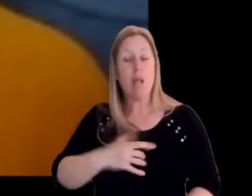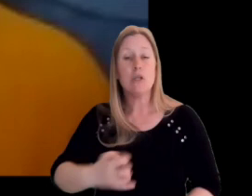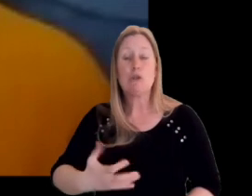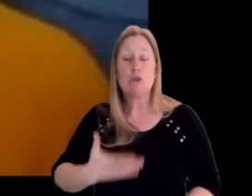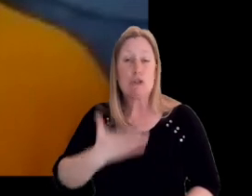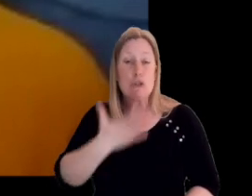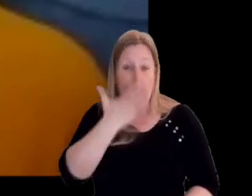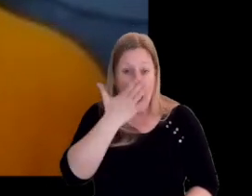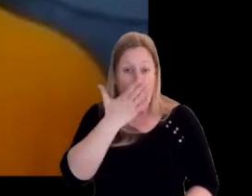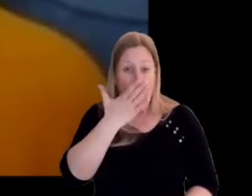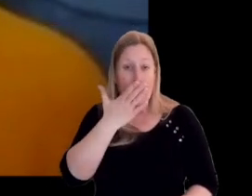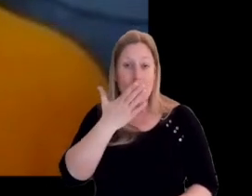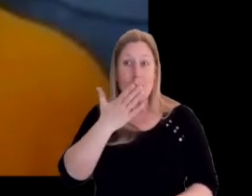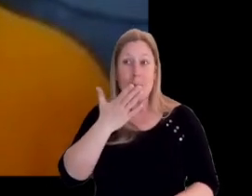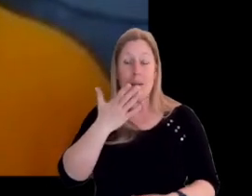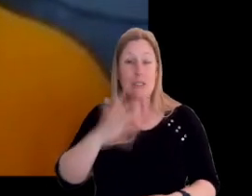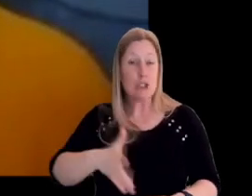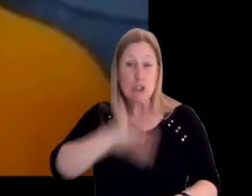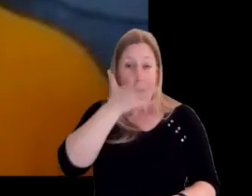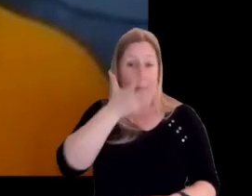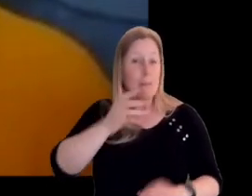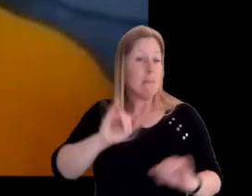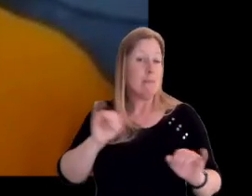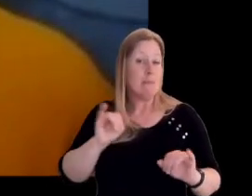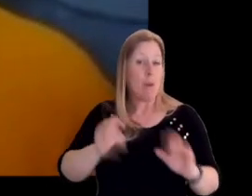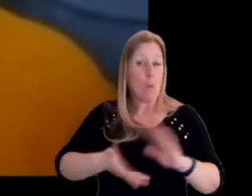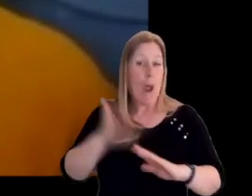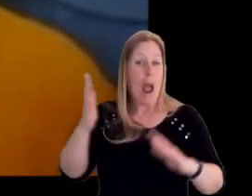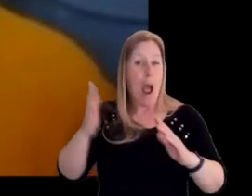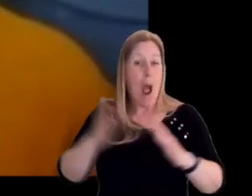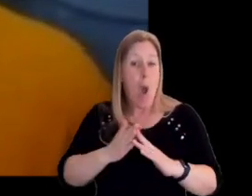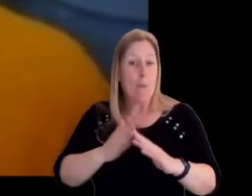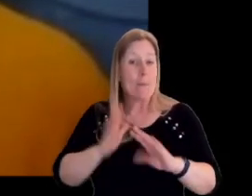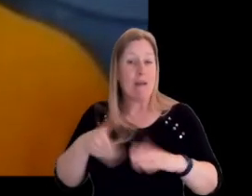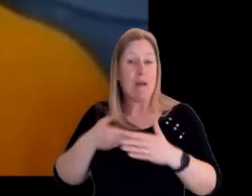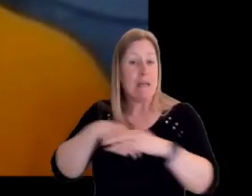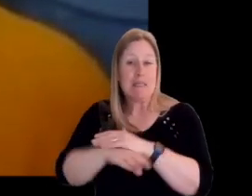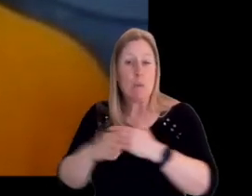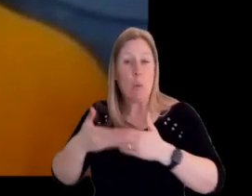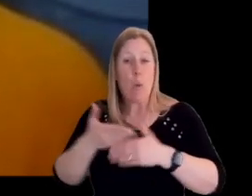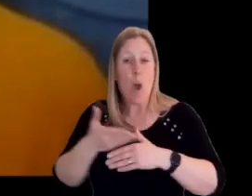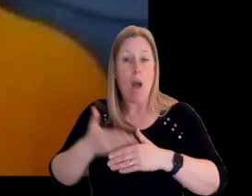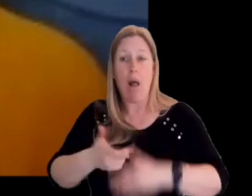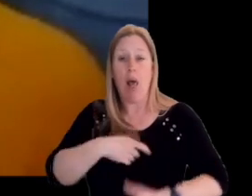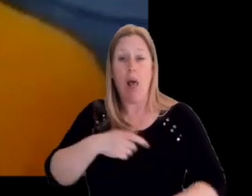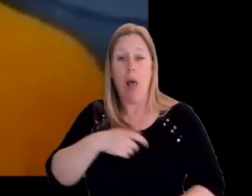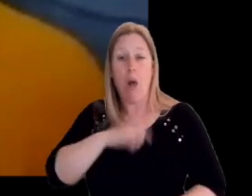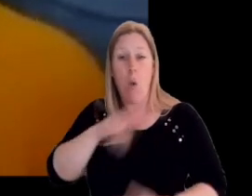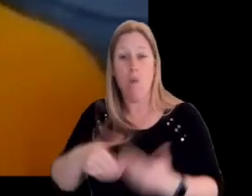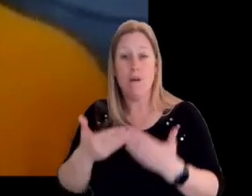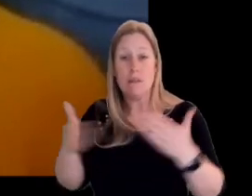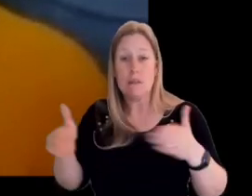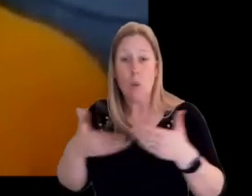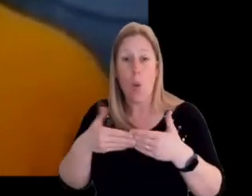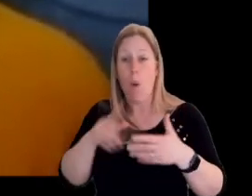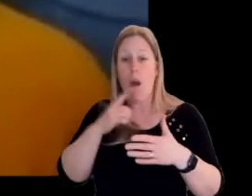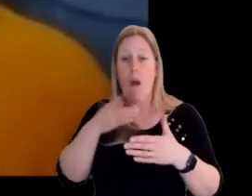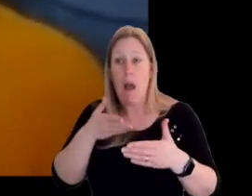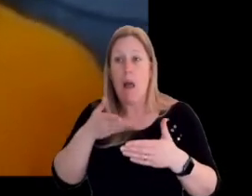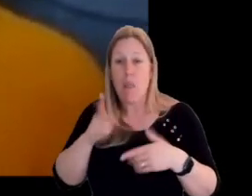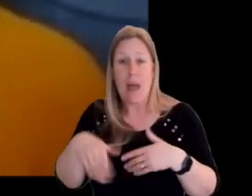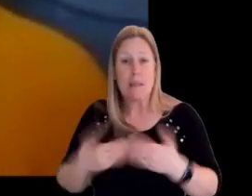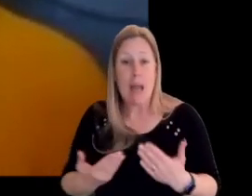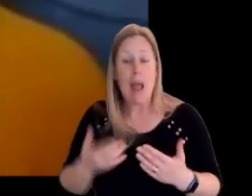of that. I thought I would never share that with anybody. I'd never tell anybody. So now I make a point of sharing